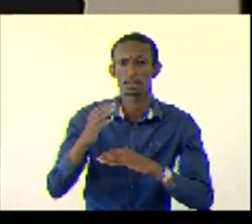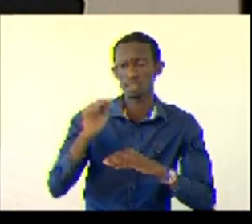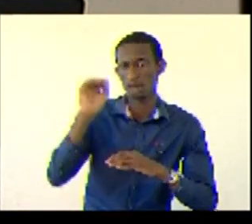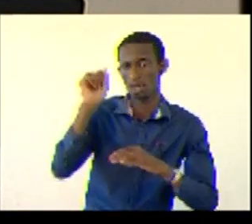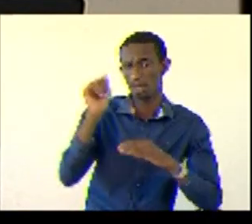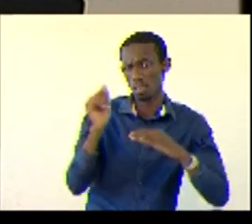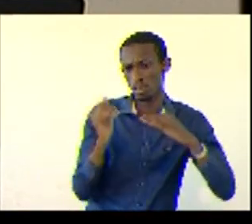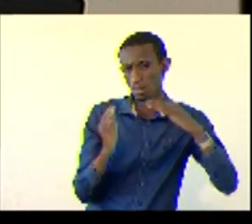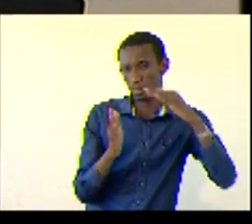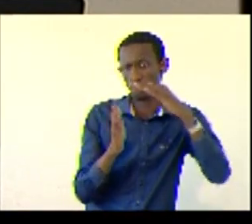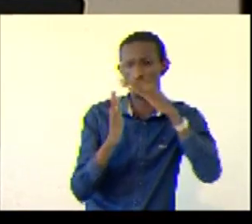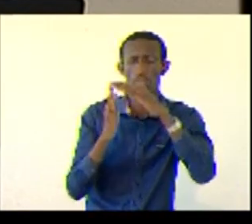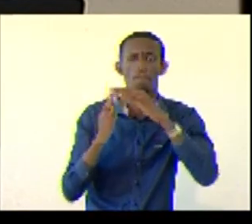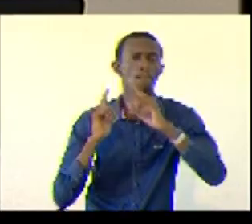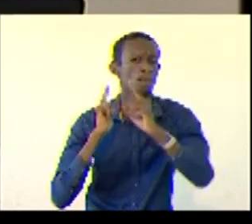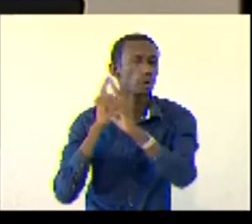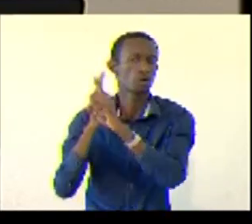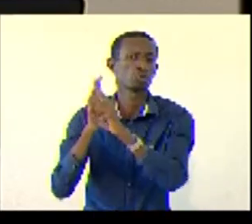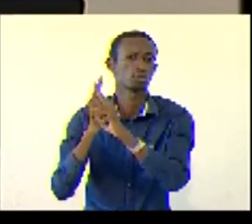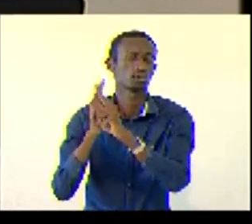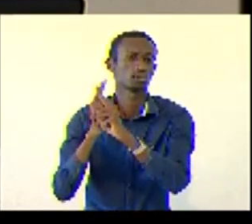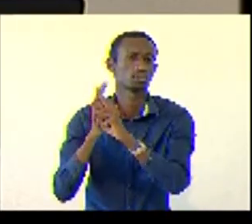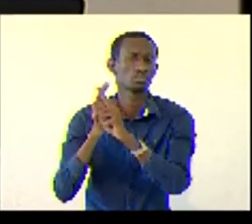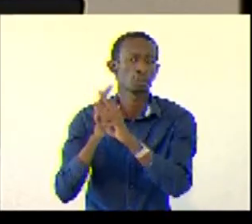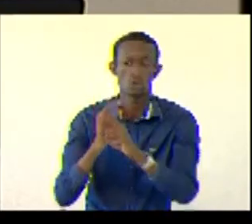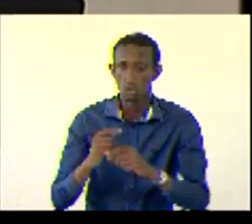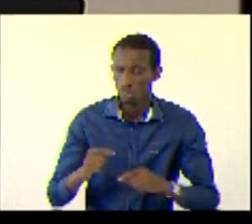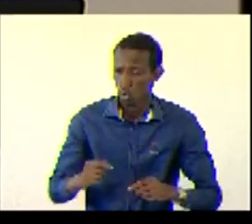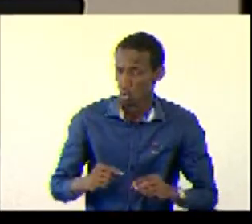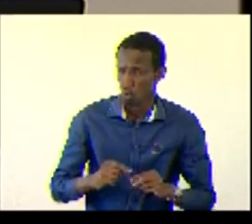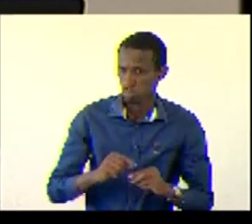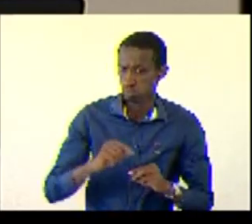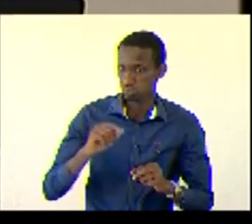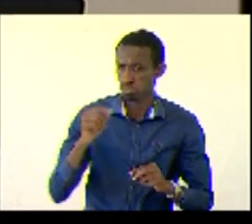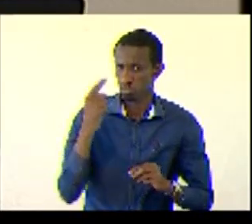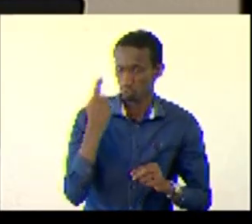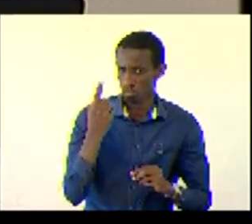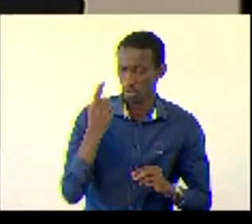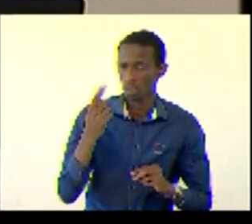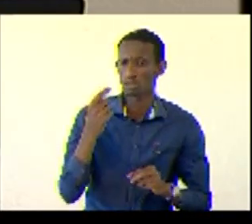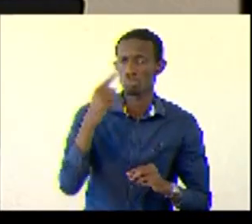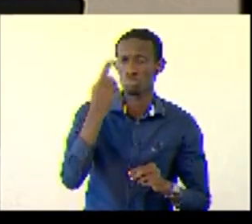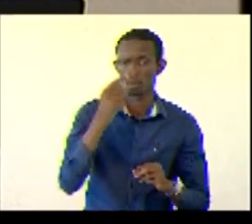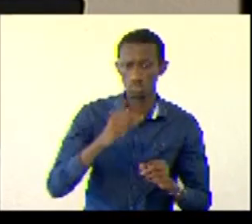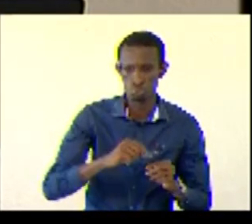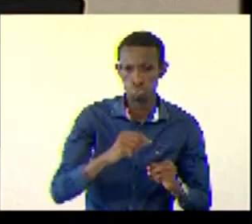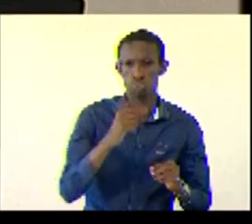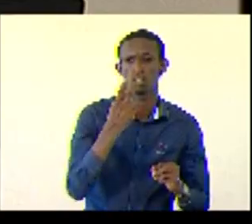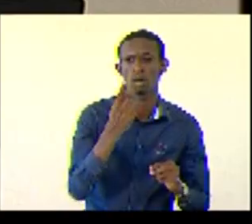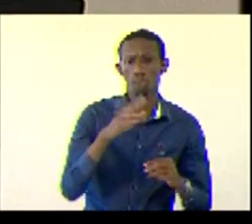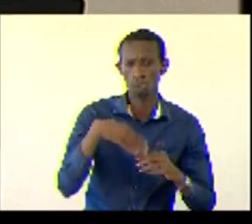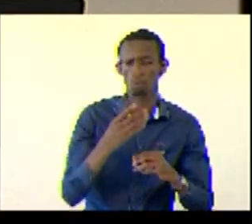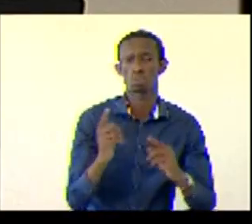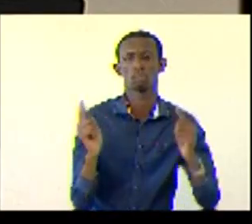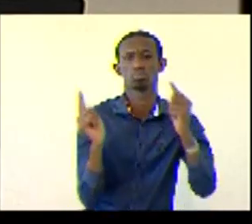time. But one is faster than the other. So we said we label this one B. So this